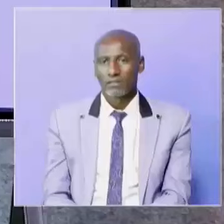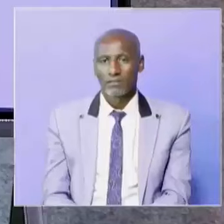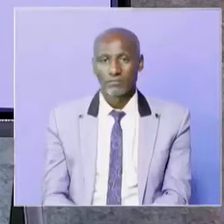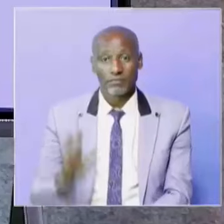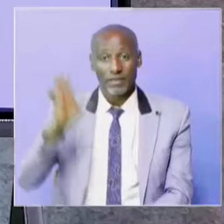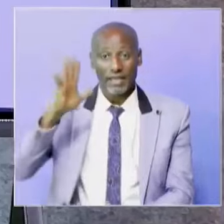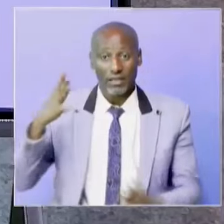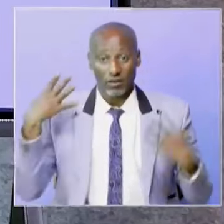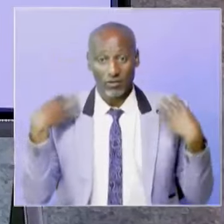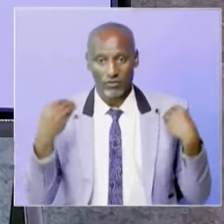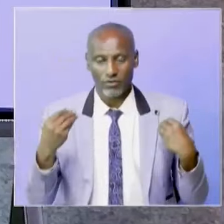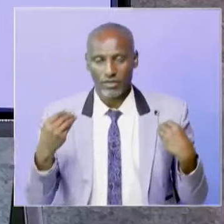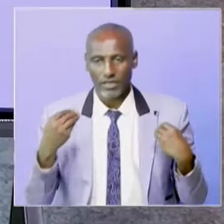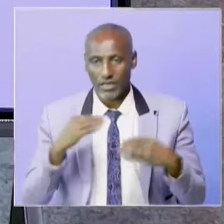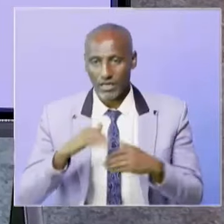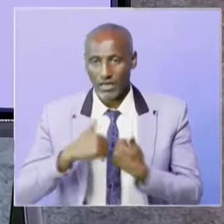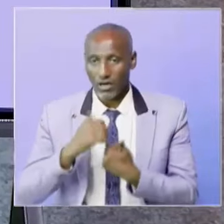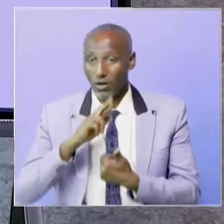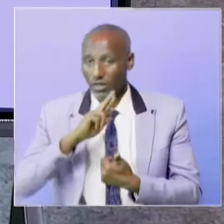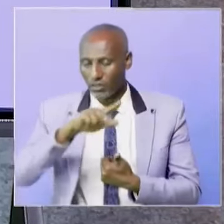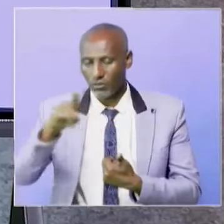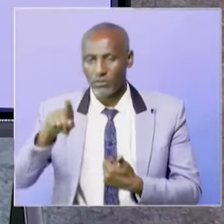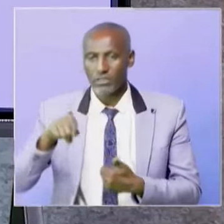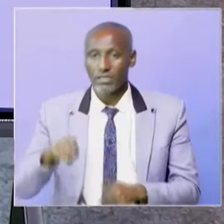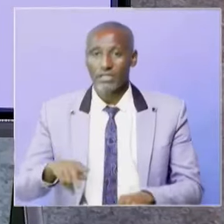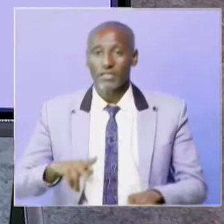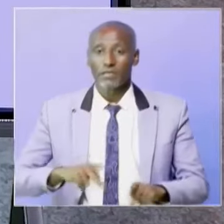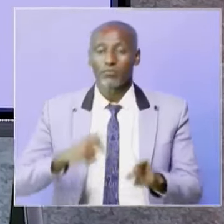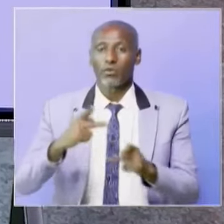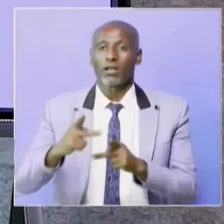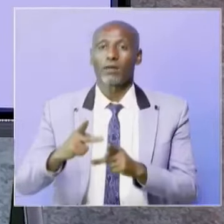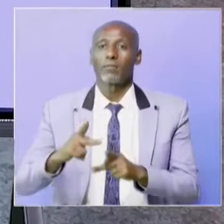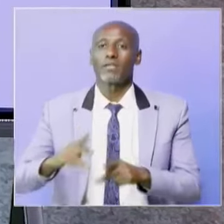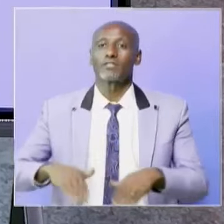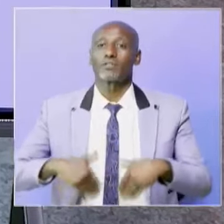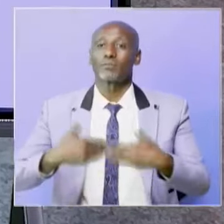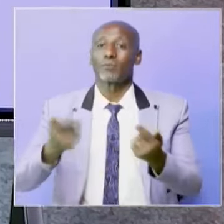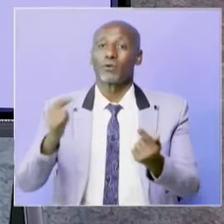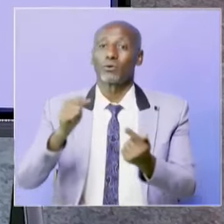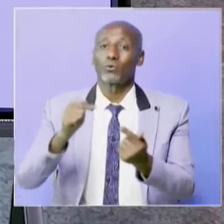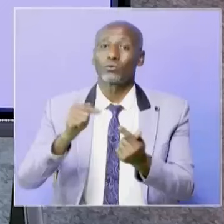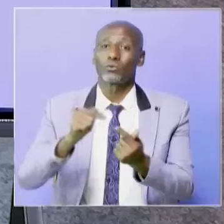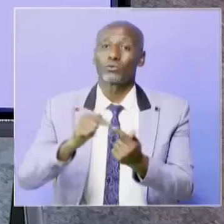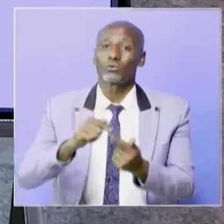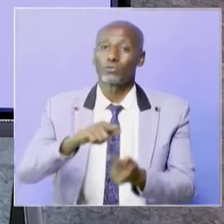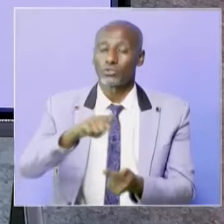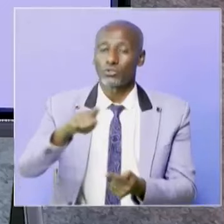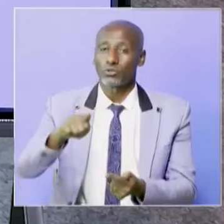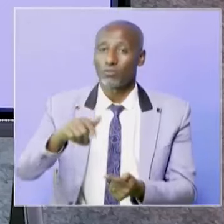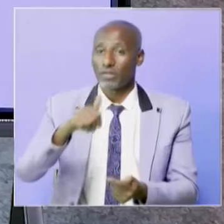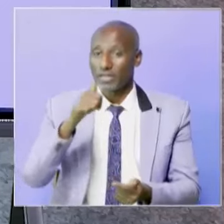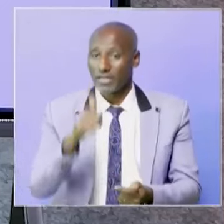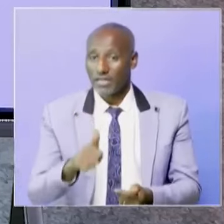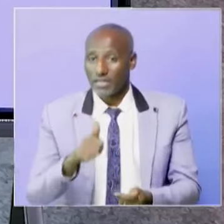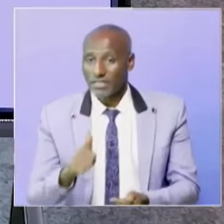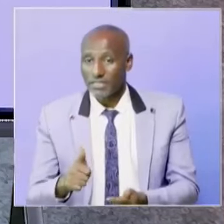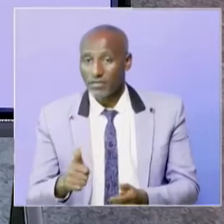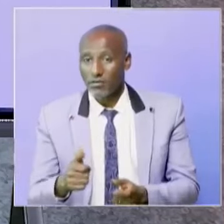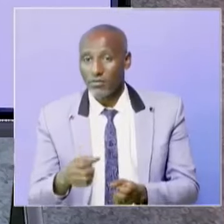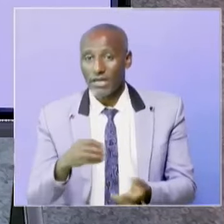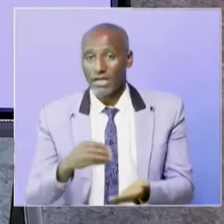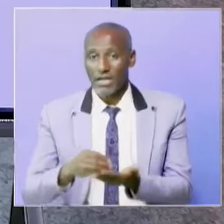And how are you? This program is brought to you by City Government of Addis Ababa Education Bureau in